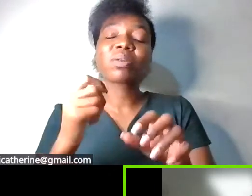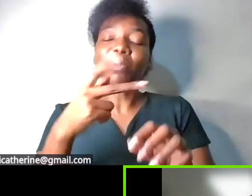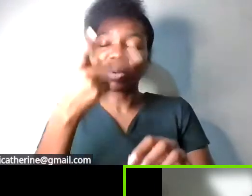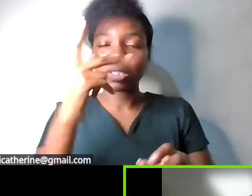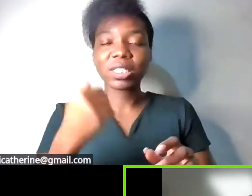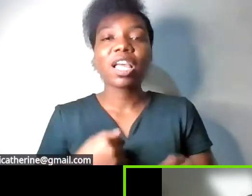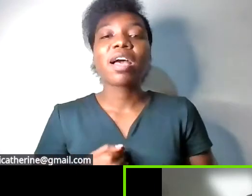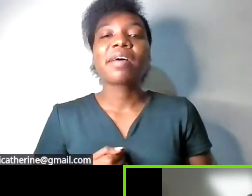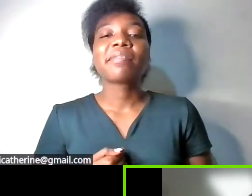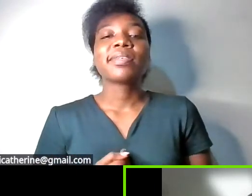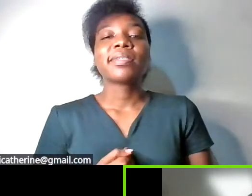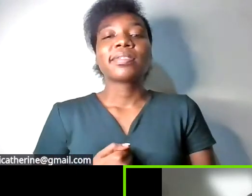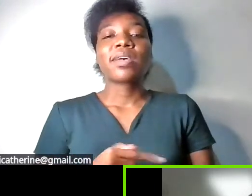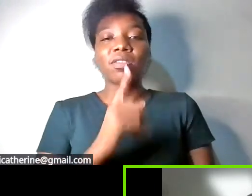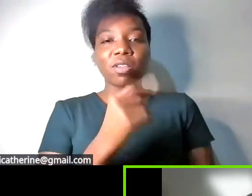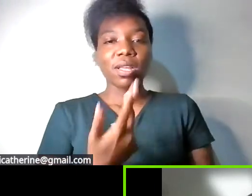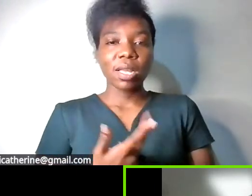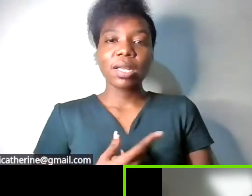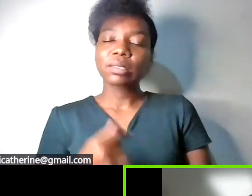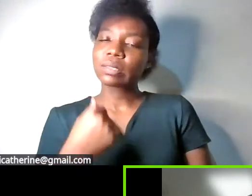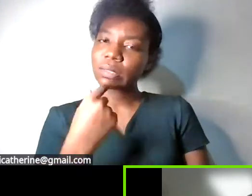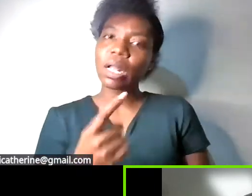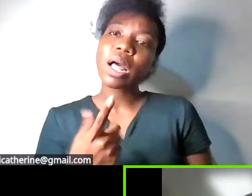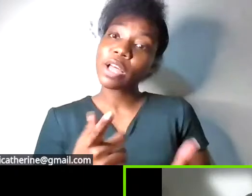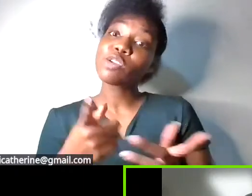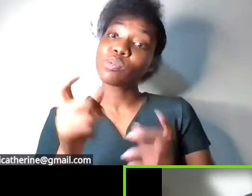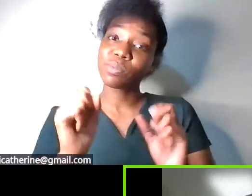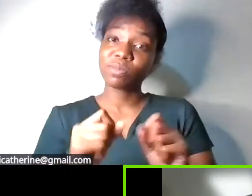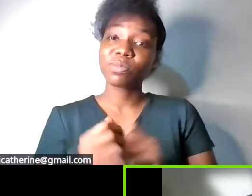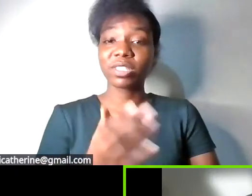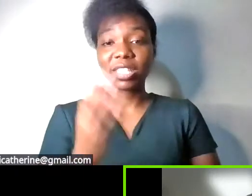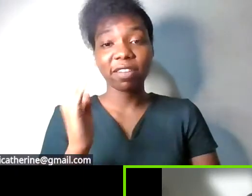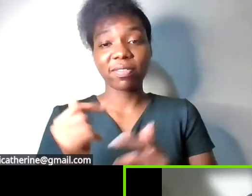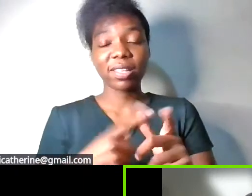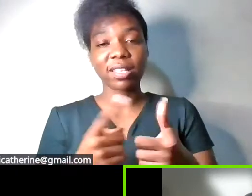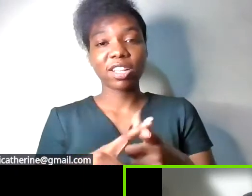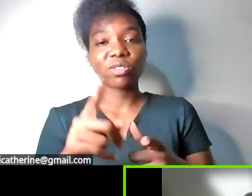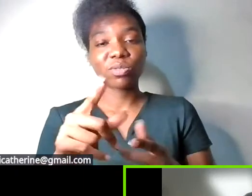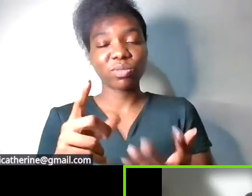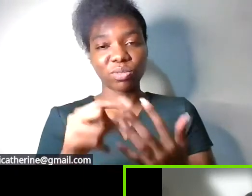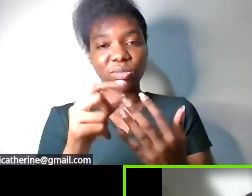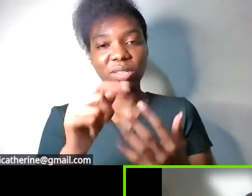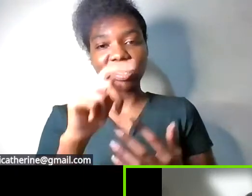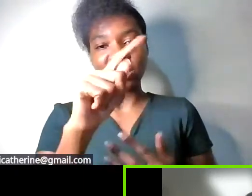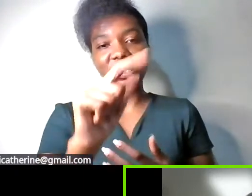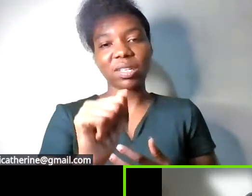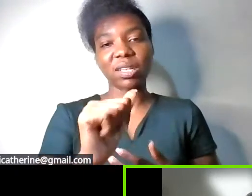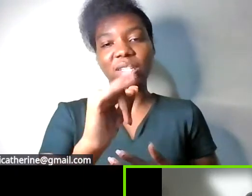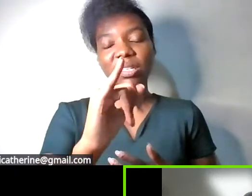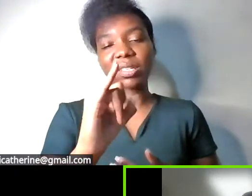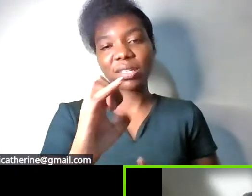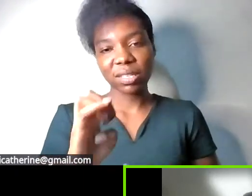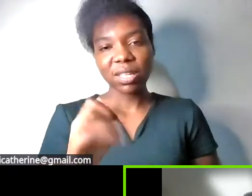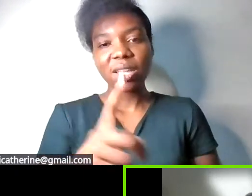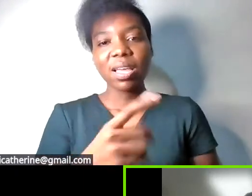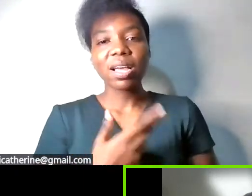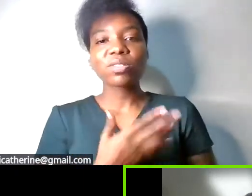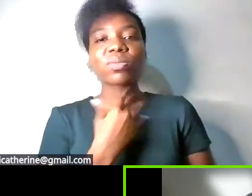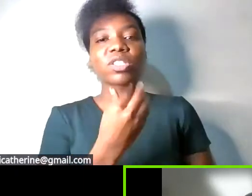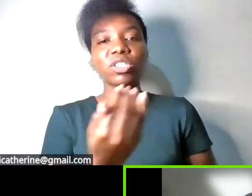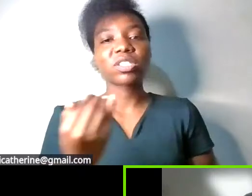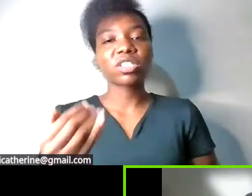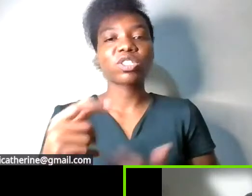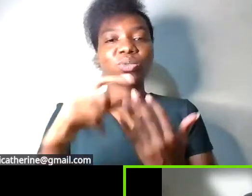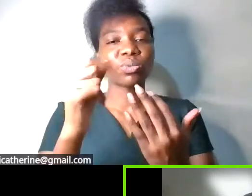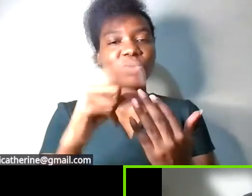we want them to feel safe here, and we want them to choose Tyee. We don't want just the parents to choose Tyee. We want the students to choose Tyee. They